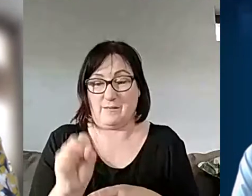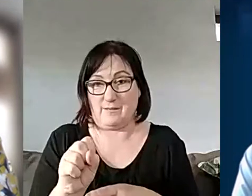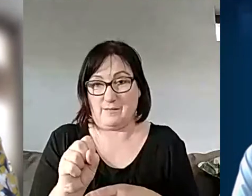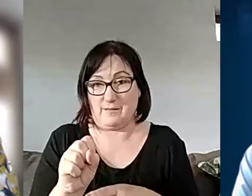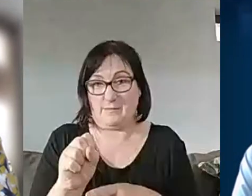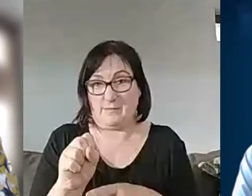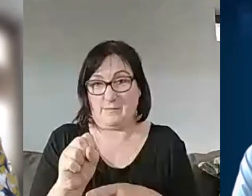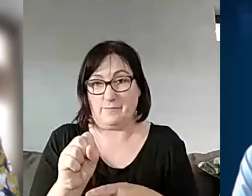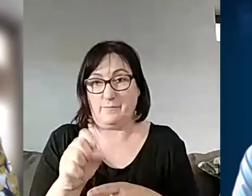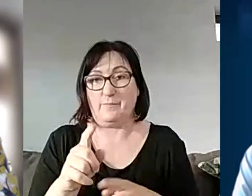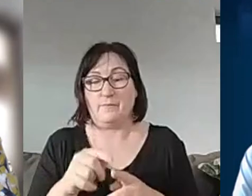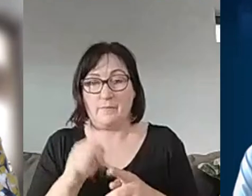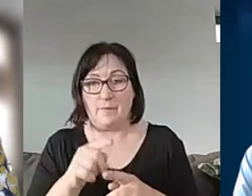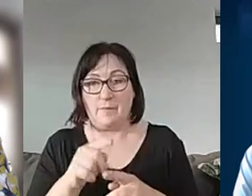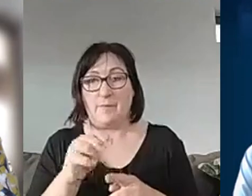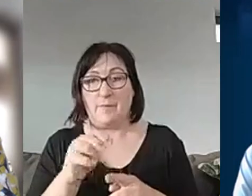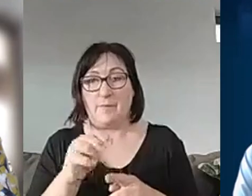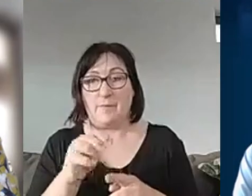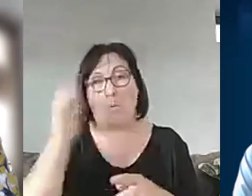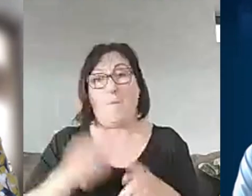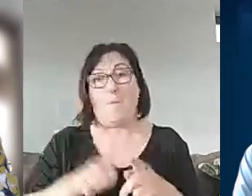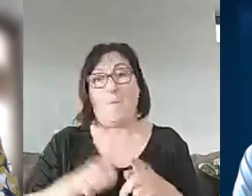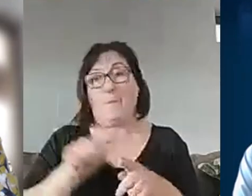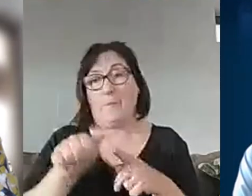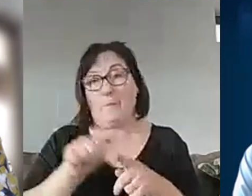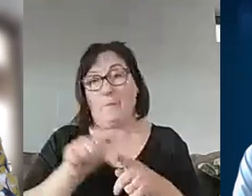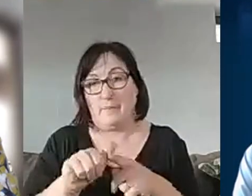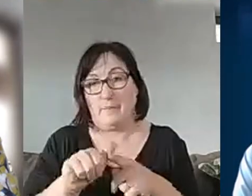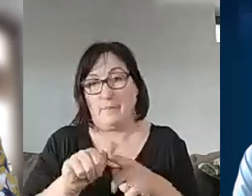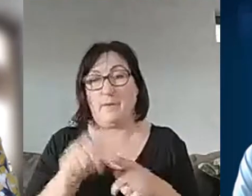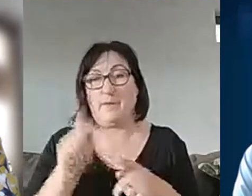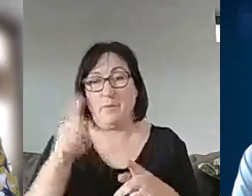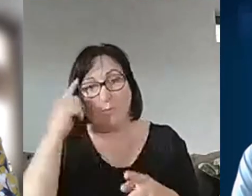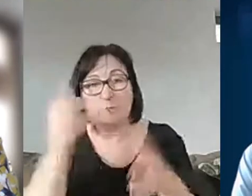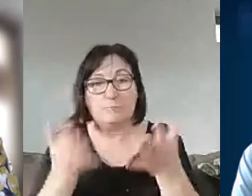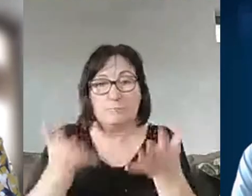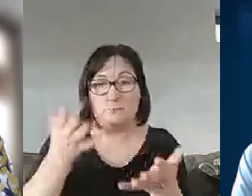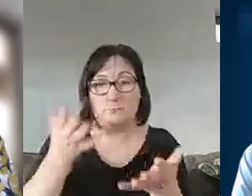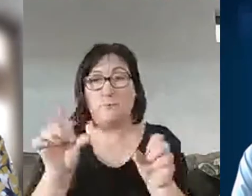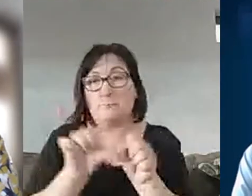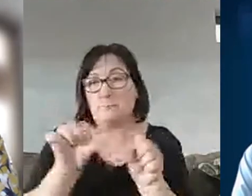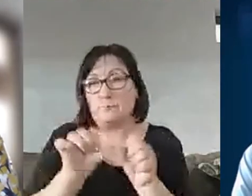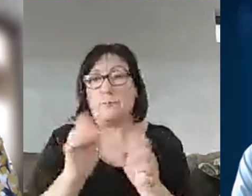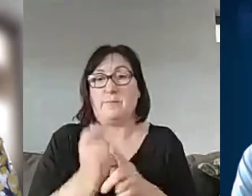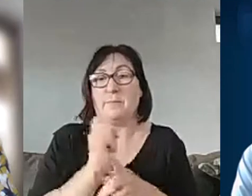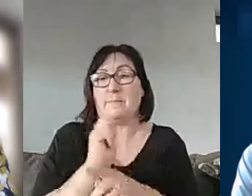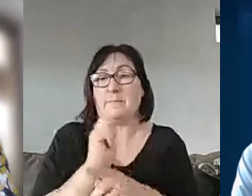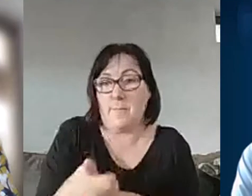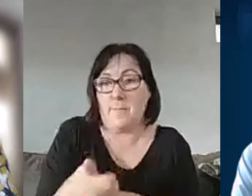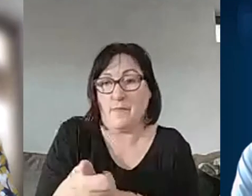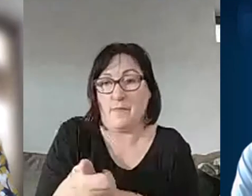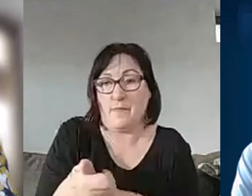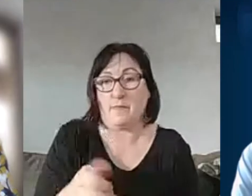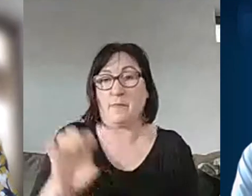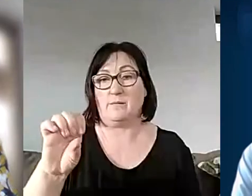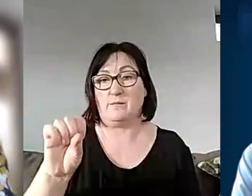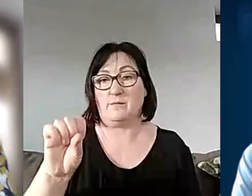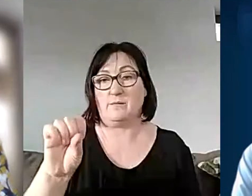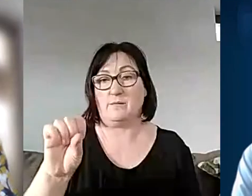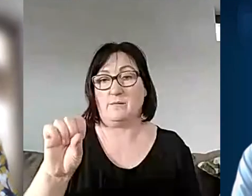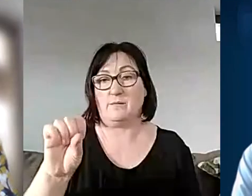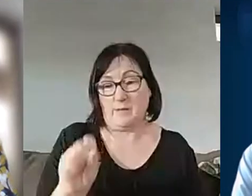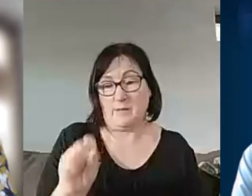you to make a much better, or give SARS a much better indication of what your final potential payment will be. And there's of course also the option for a